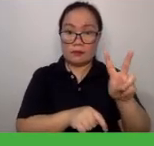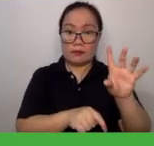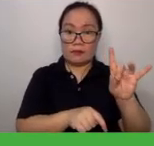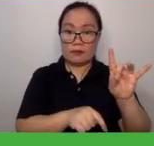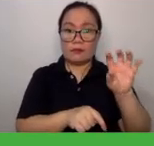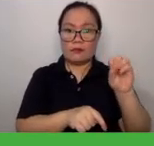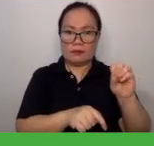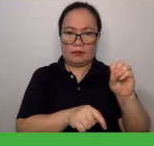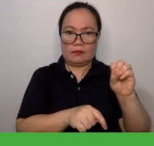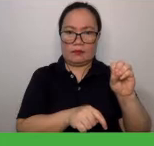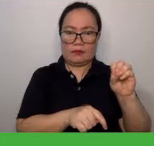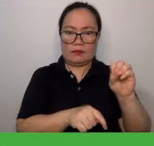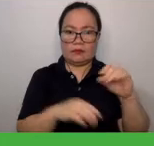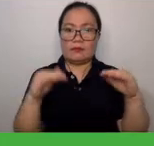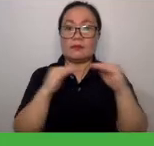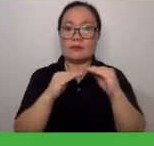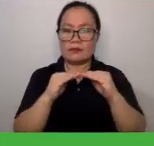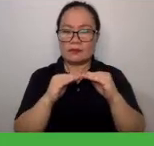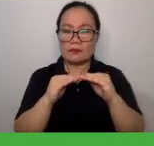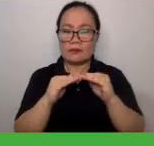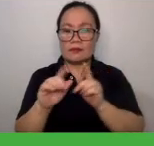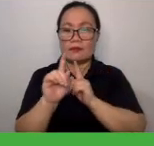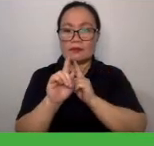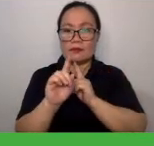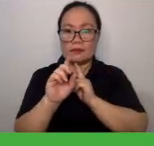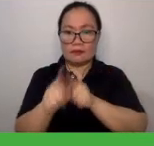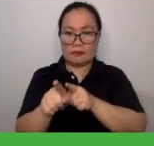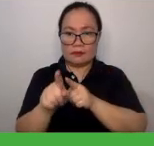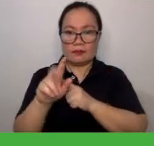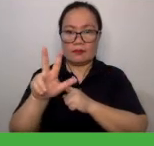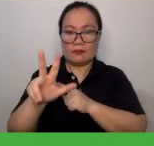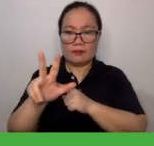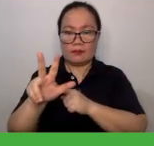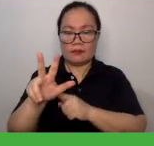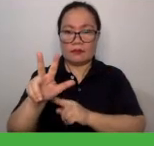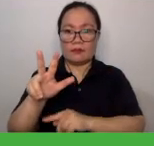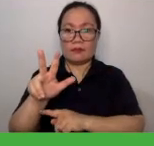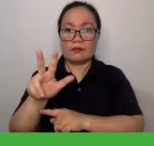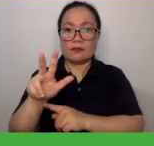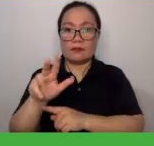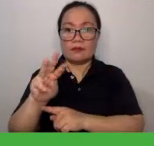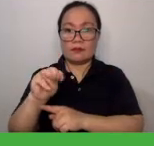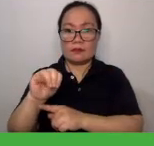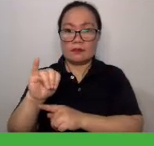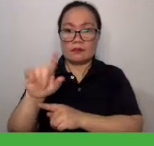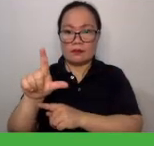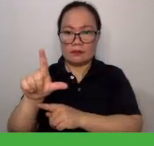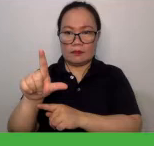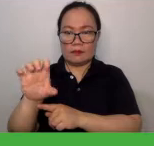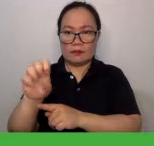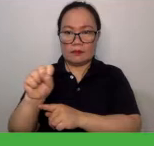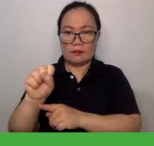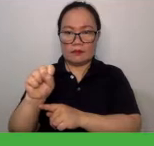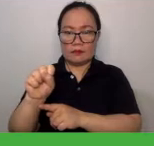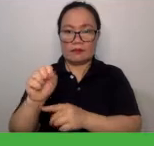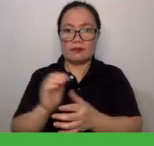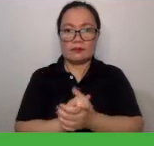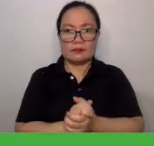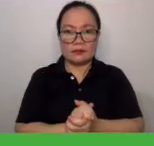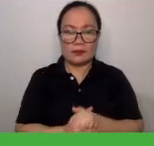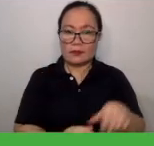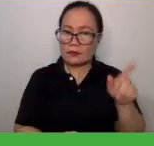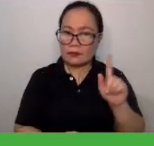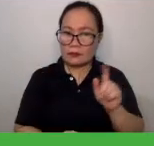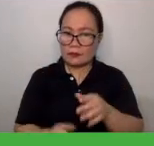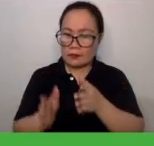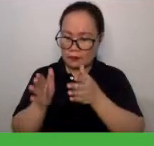15,840. Divided by 5,280, so that is equivalent to 3 miles. So, kung